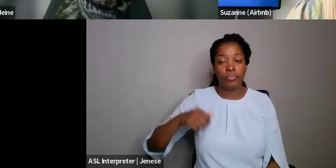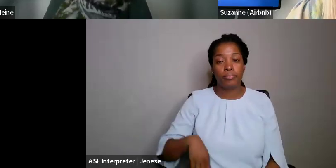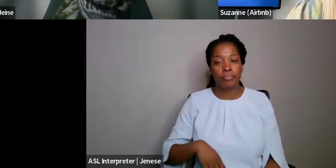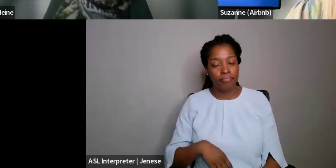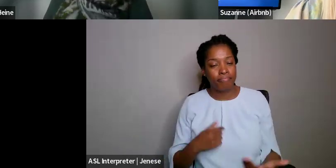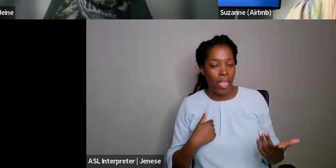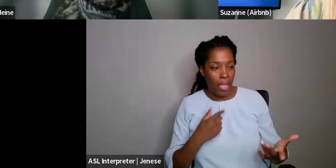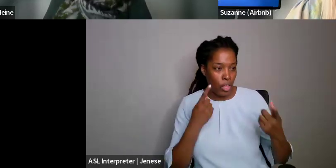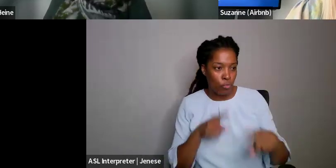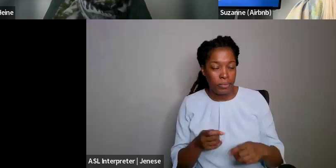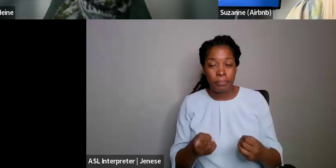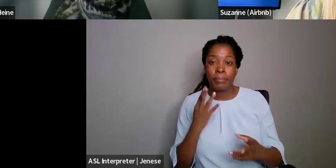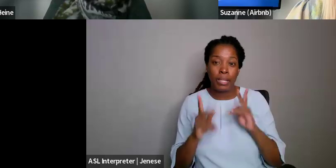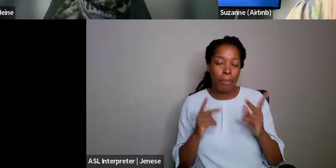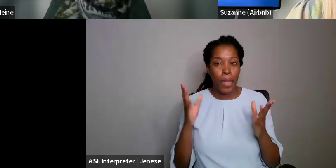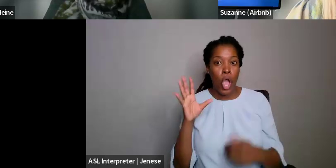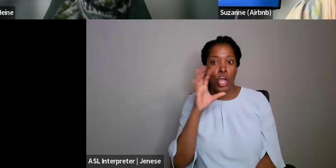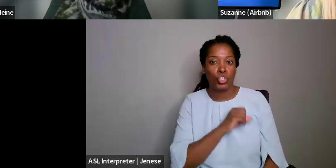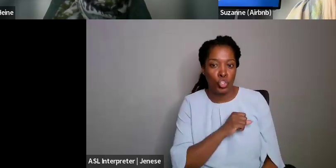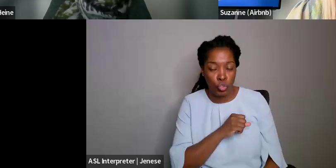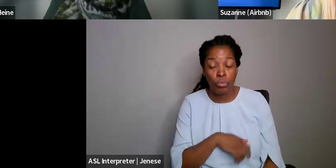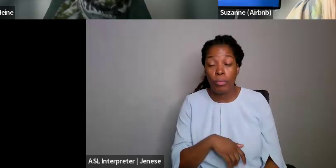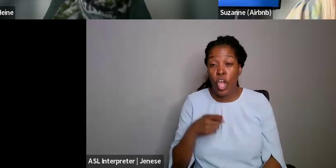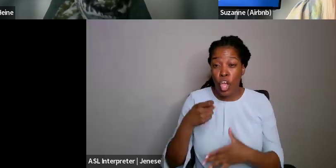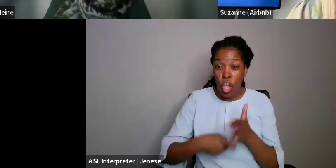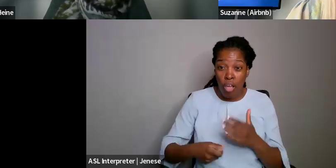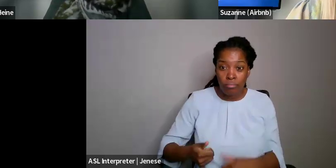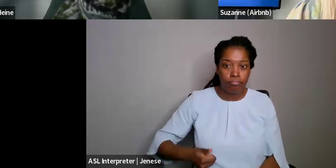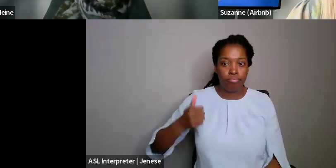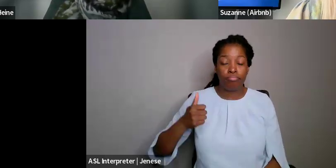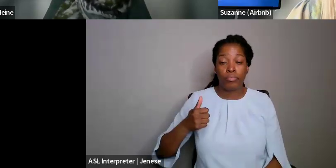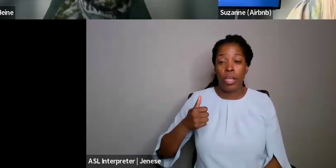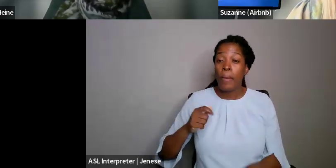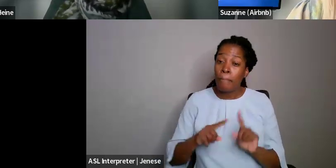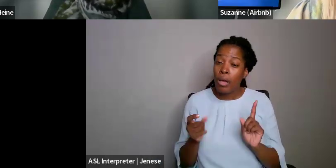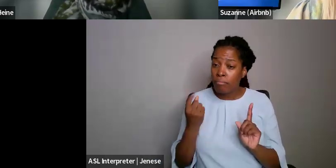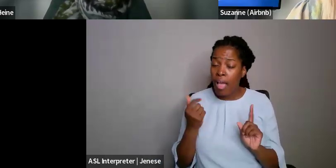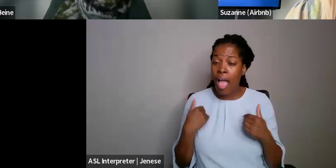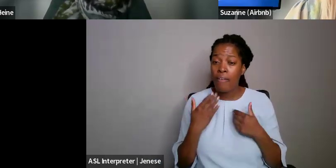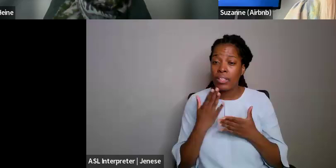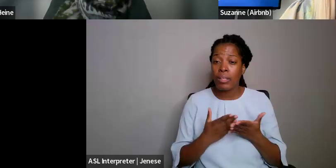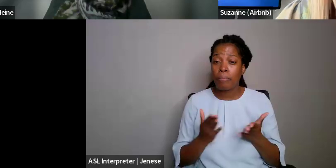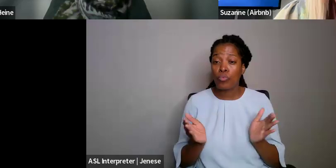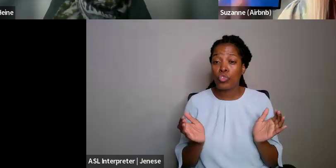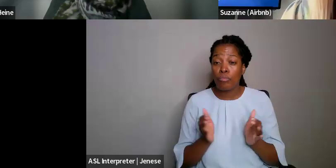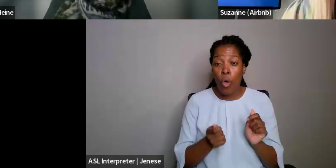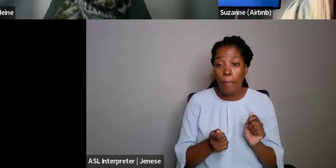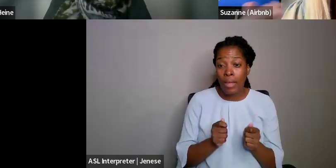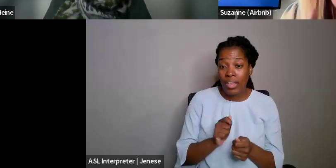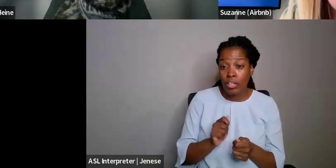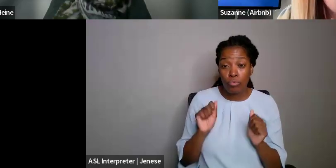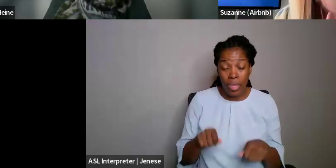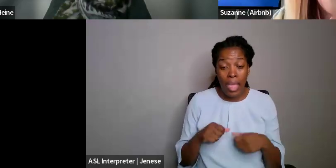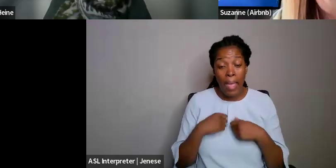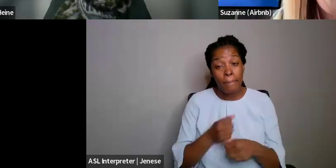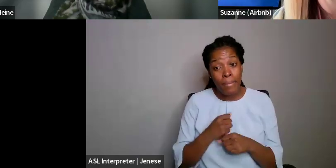very expensive. There are a lot of small modifications that you can make that are not super expensive. Things like a portable ramp.